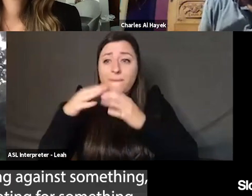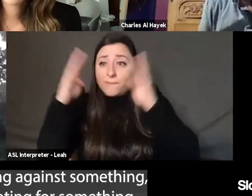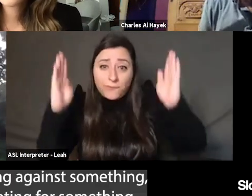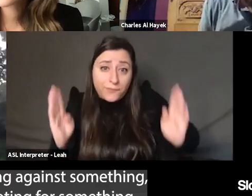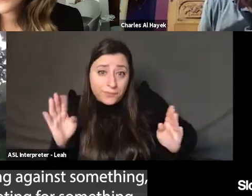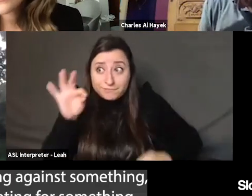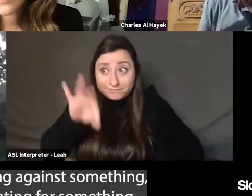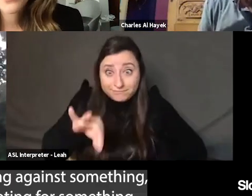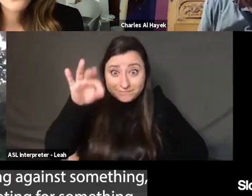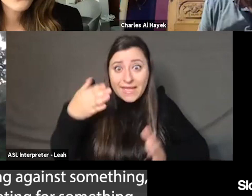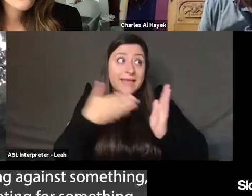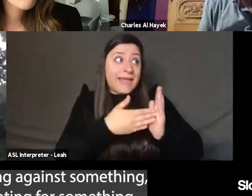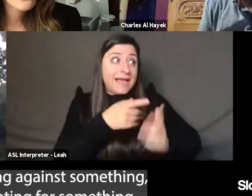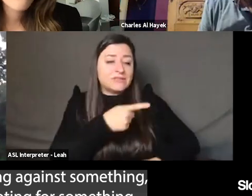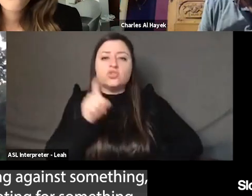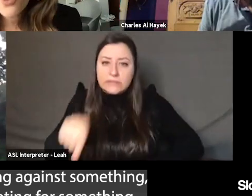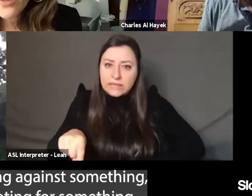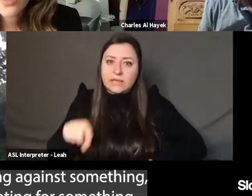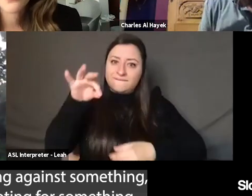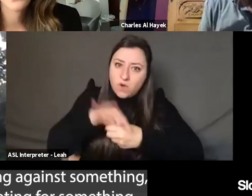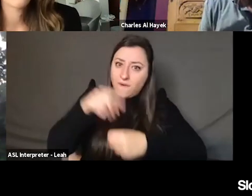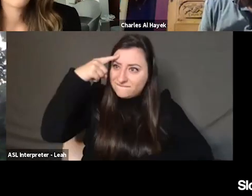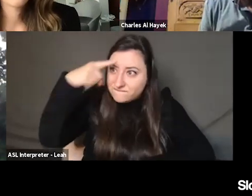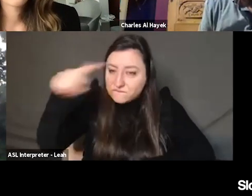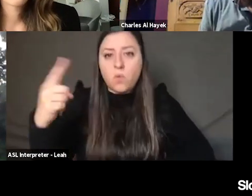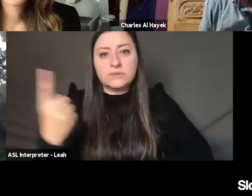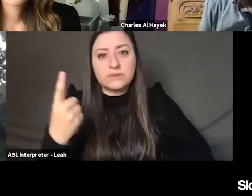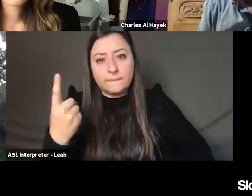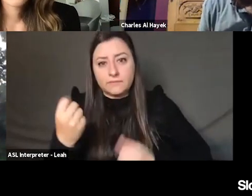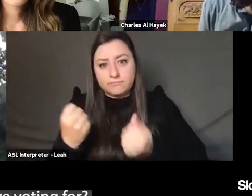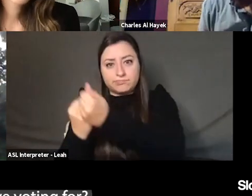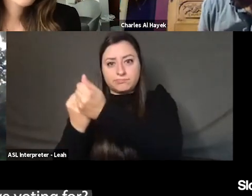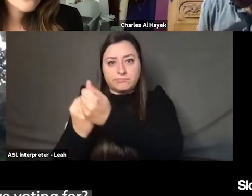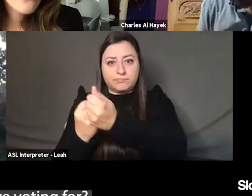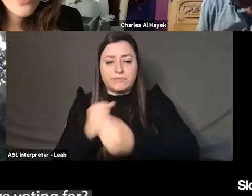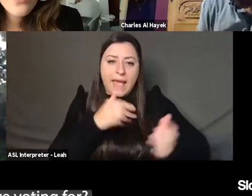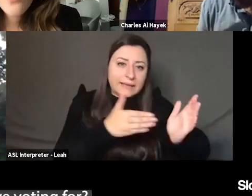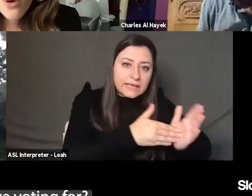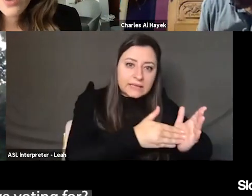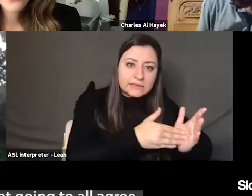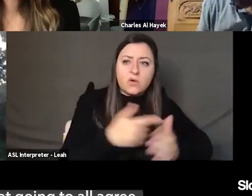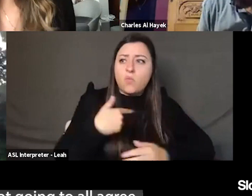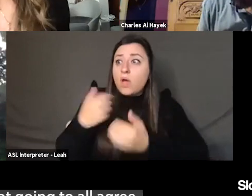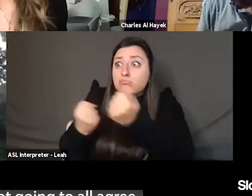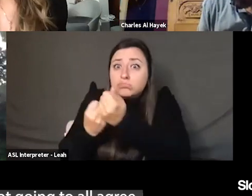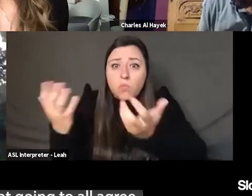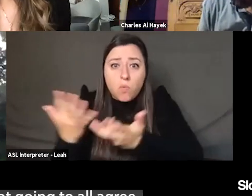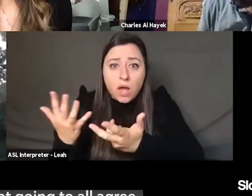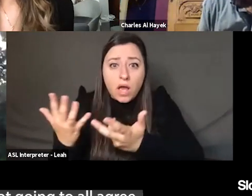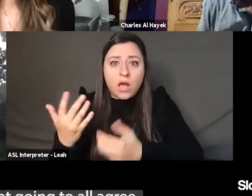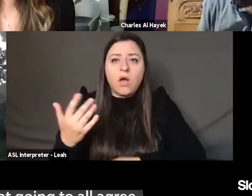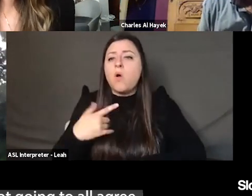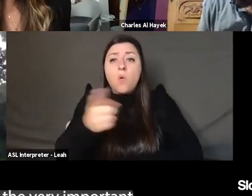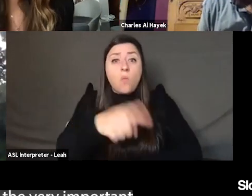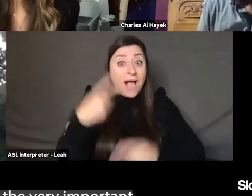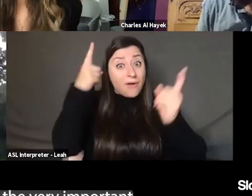say you're voting against something. You need to be voting for something. What are we voting for? Of course, we're not going to all